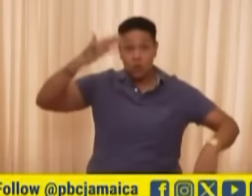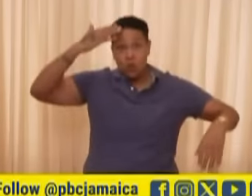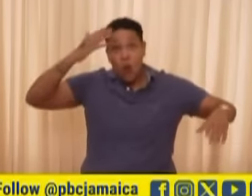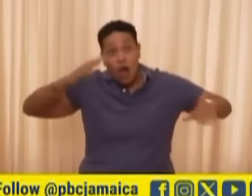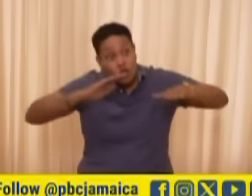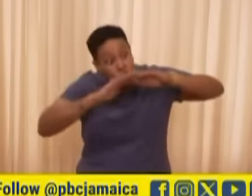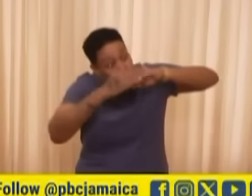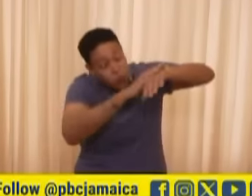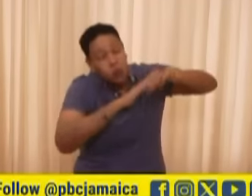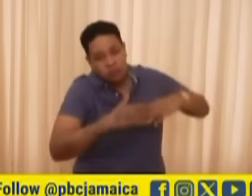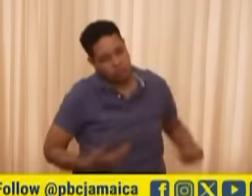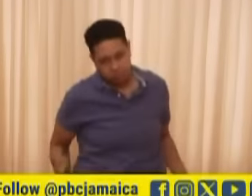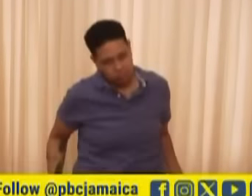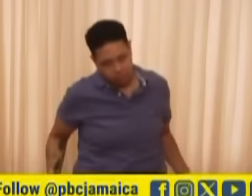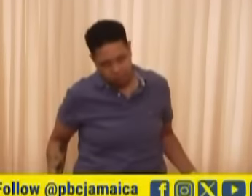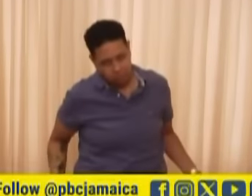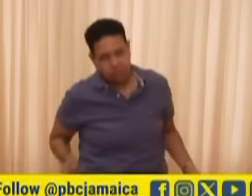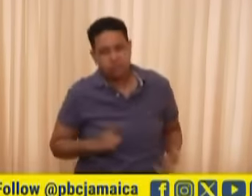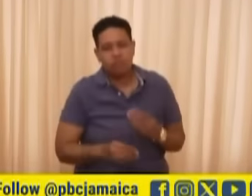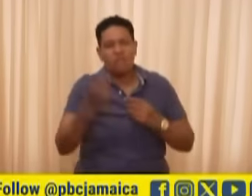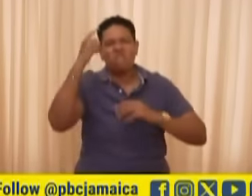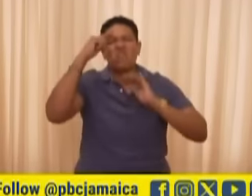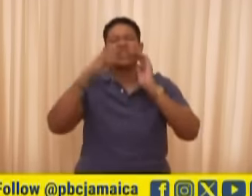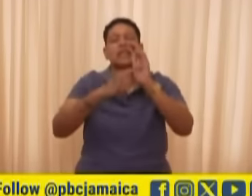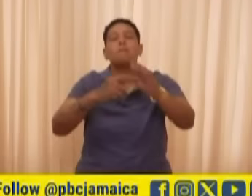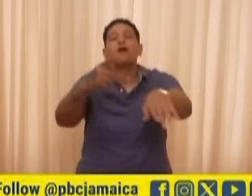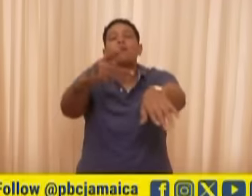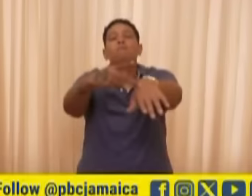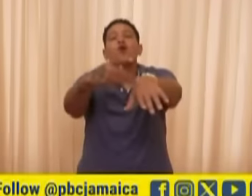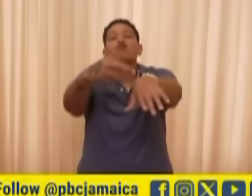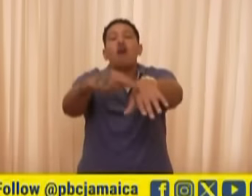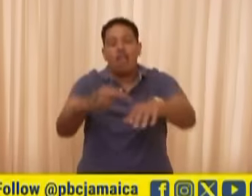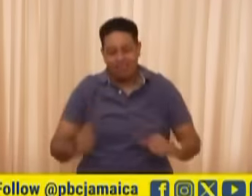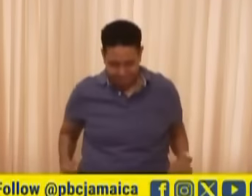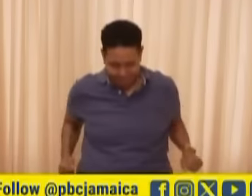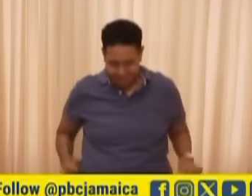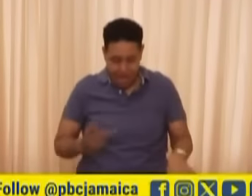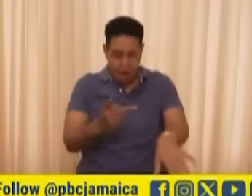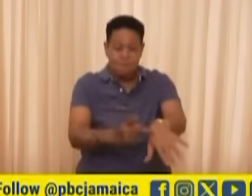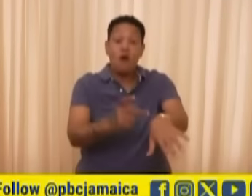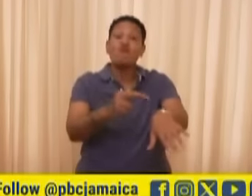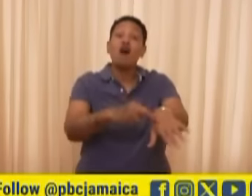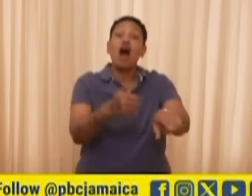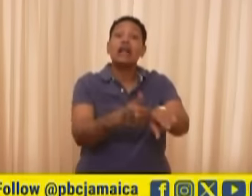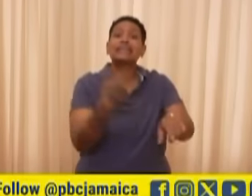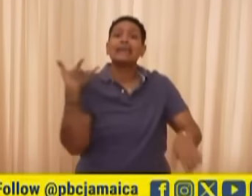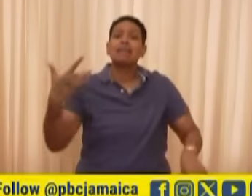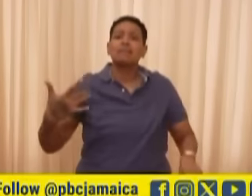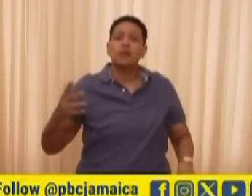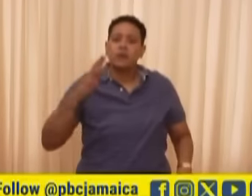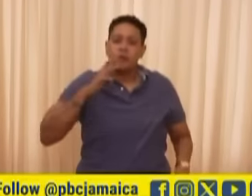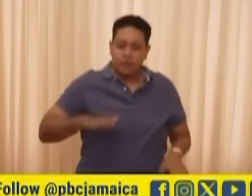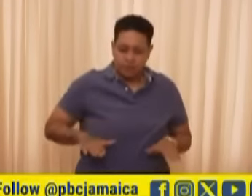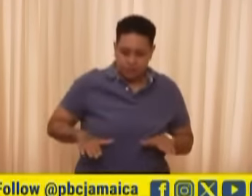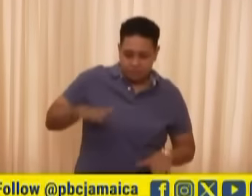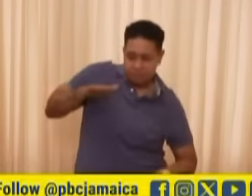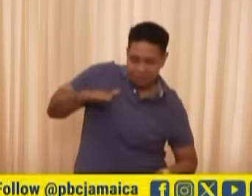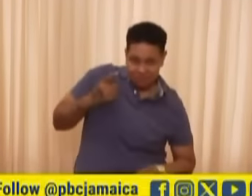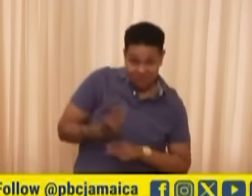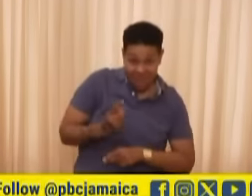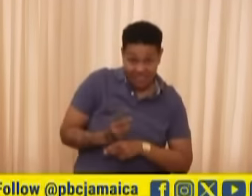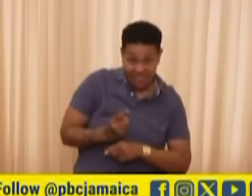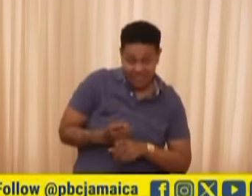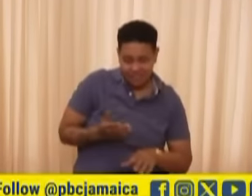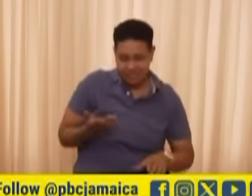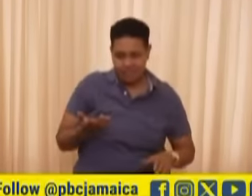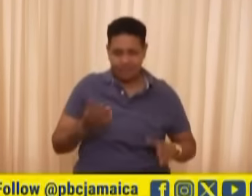areas. But let's take Port Royal, for example. So Port Royal is a low-lying area.